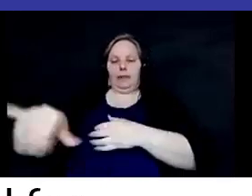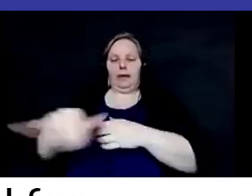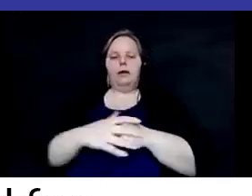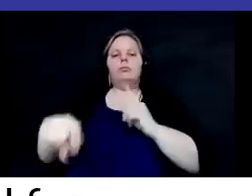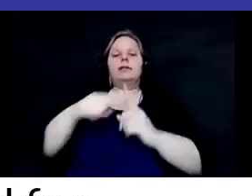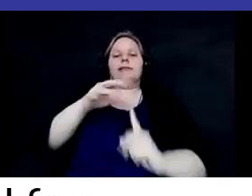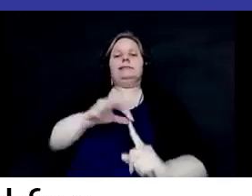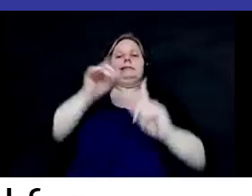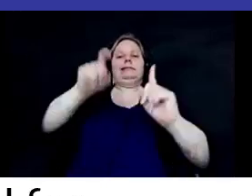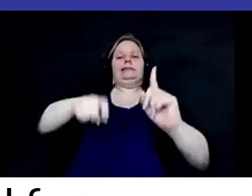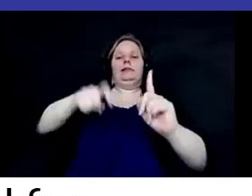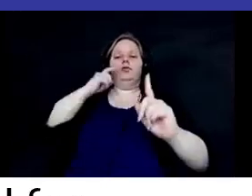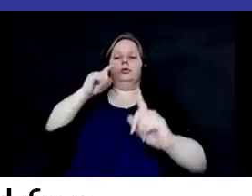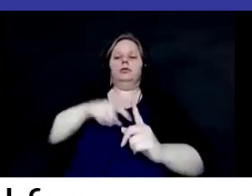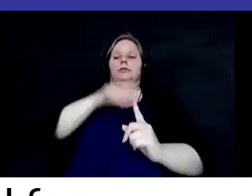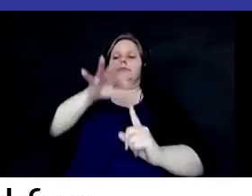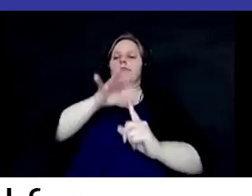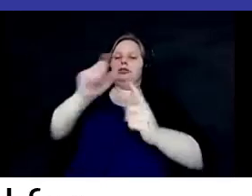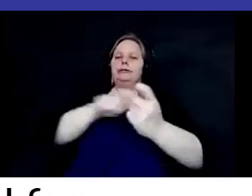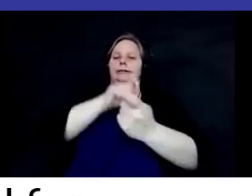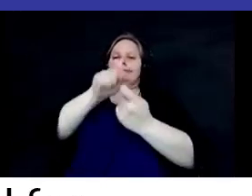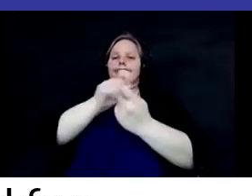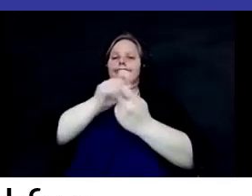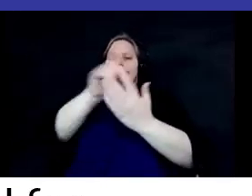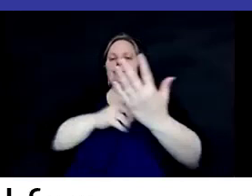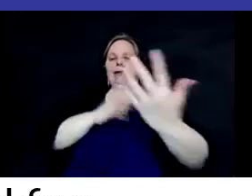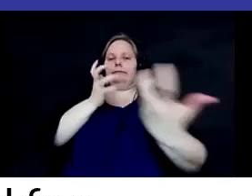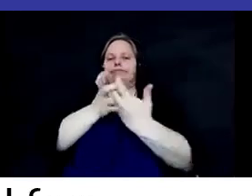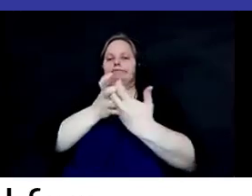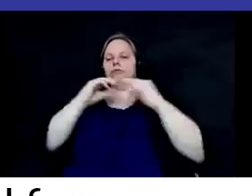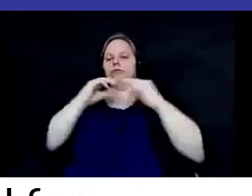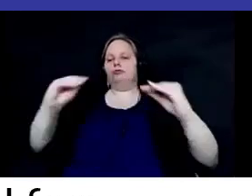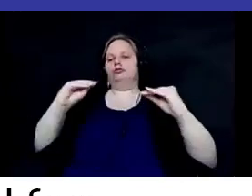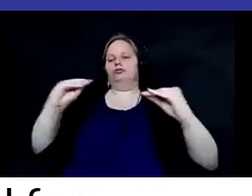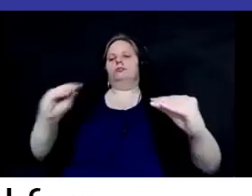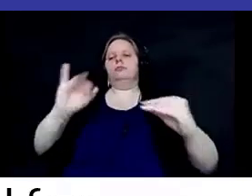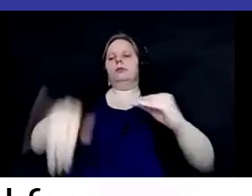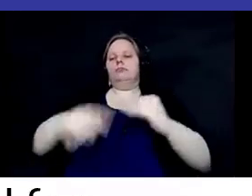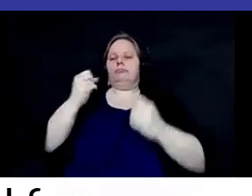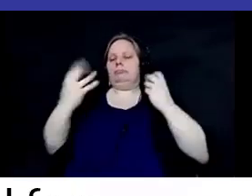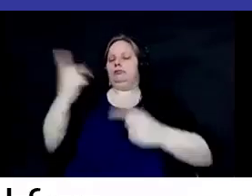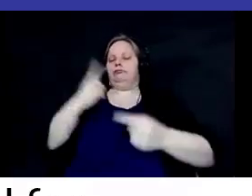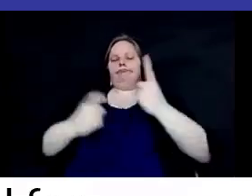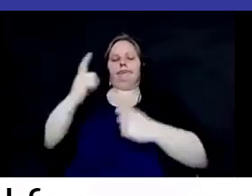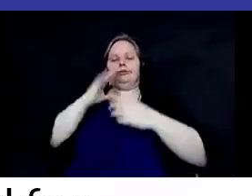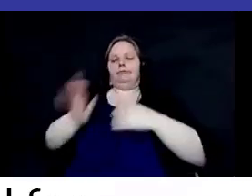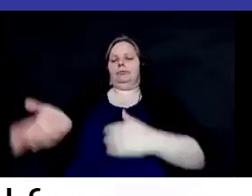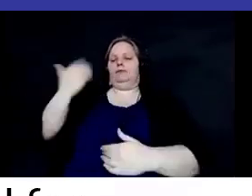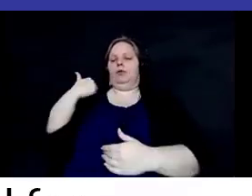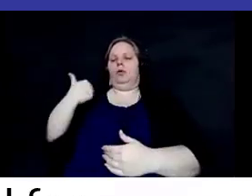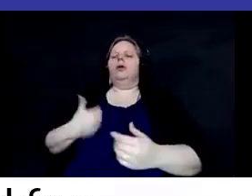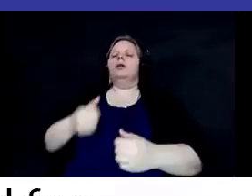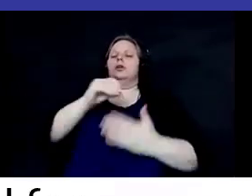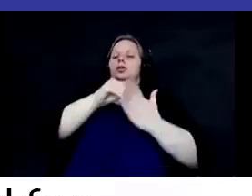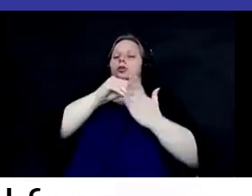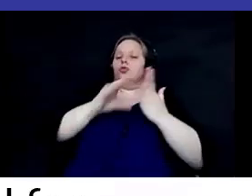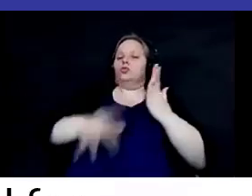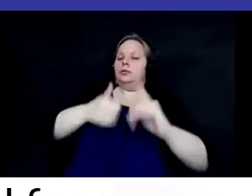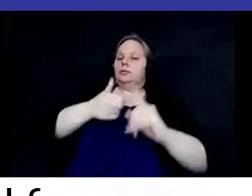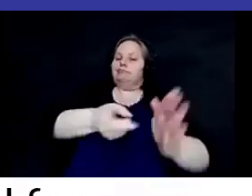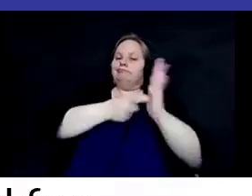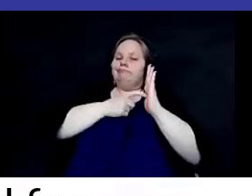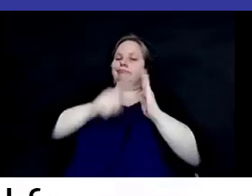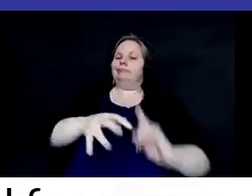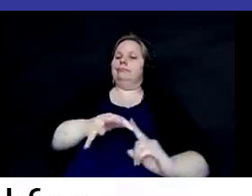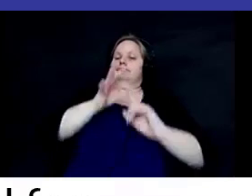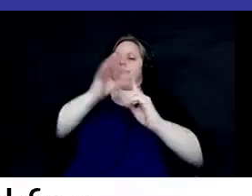the updated ER1 form, there's a lot of questions about making sure students need specially designed instruction to be eligible